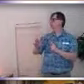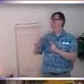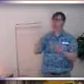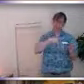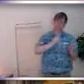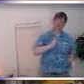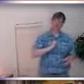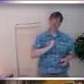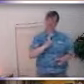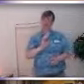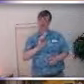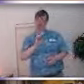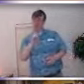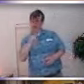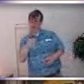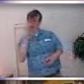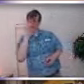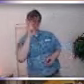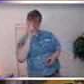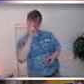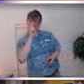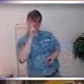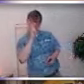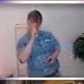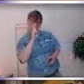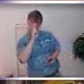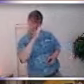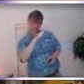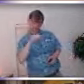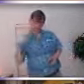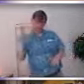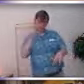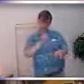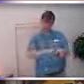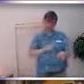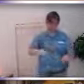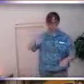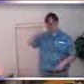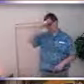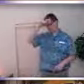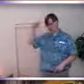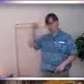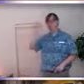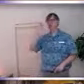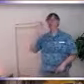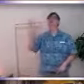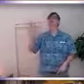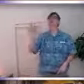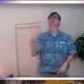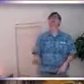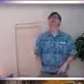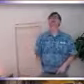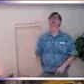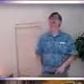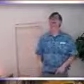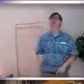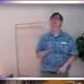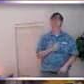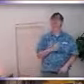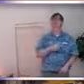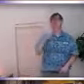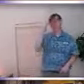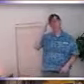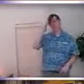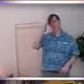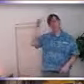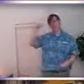It is who you are. And when I recognize that, then my thoughts begin